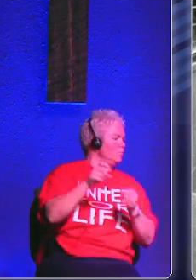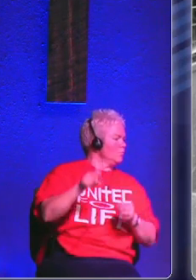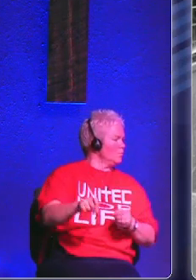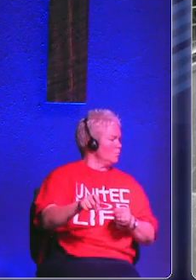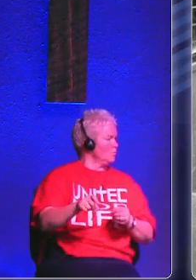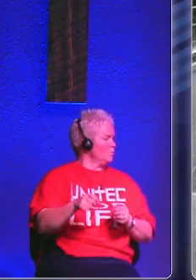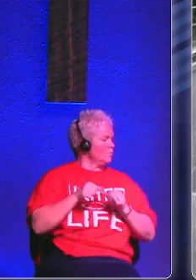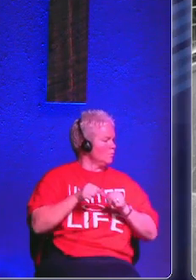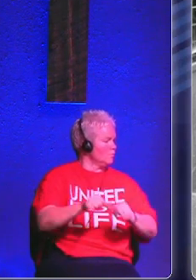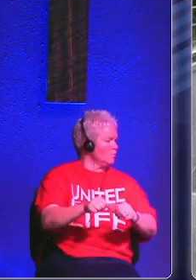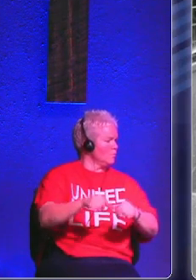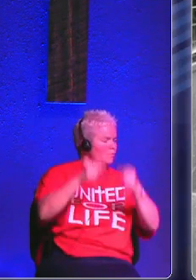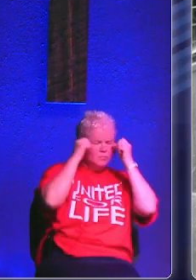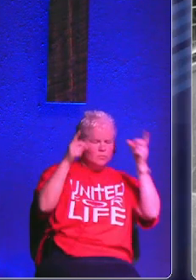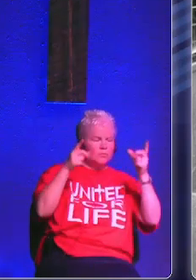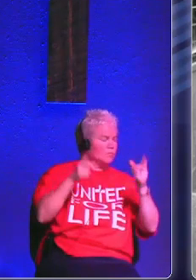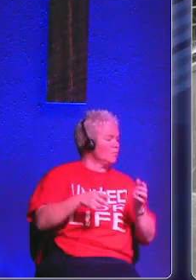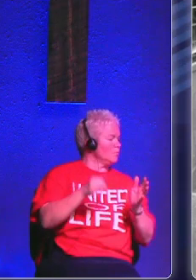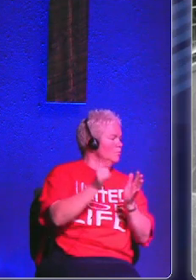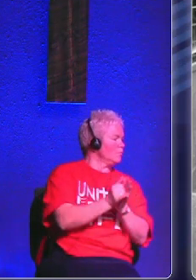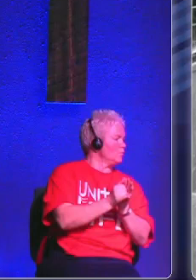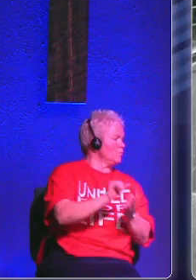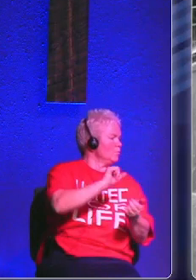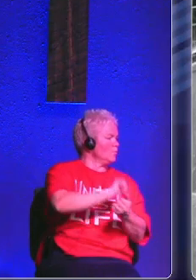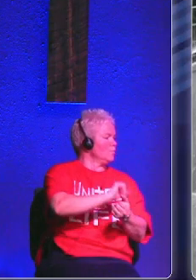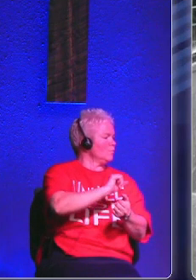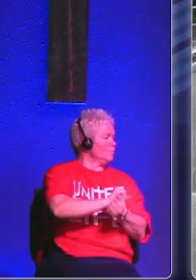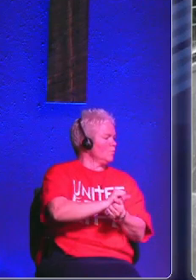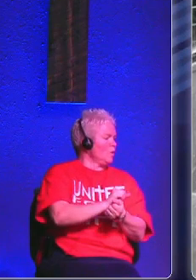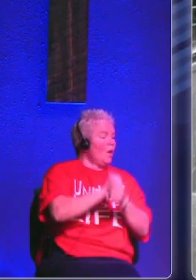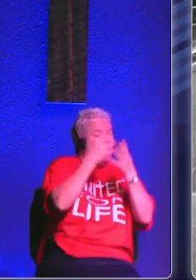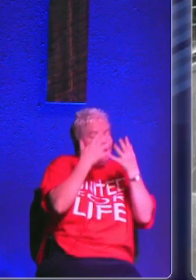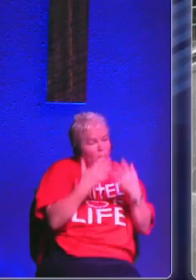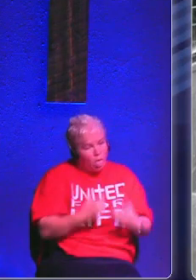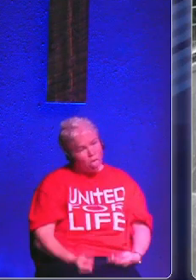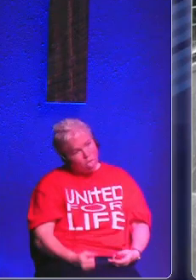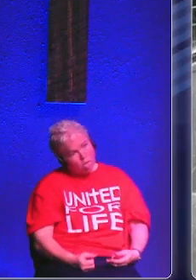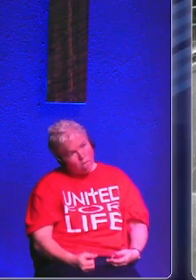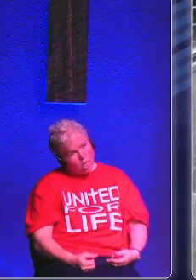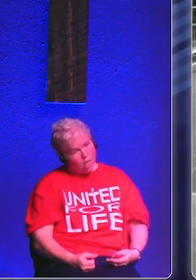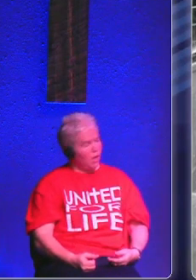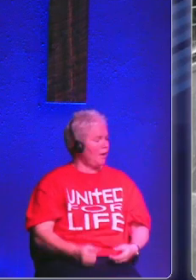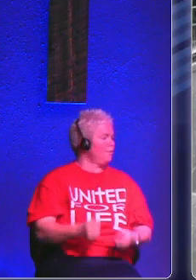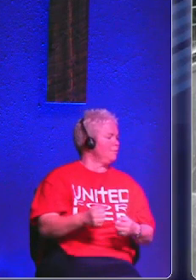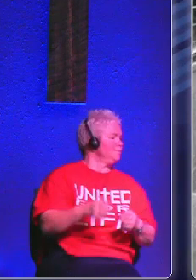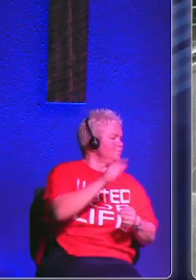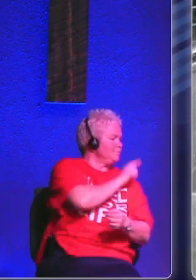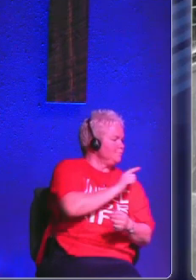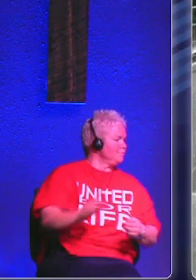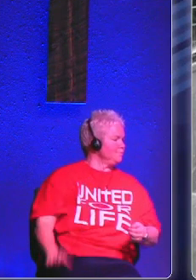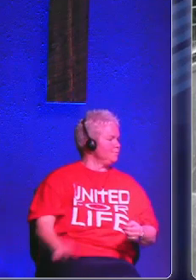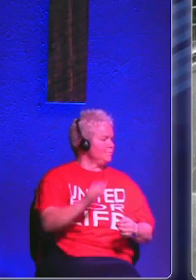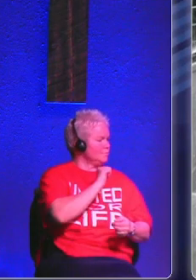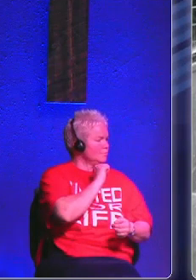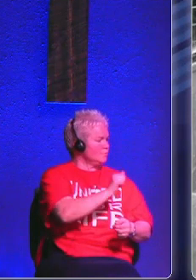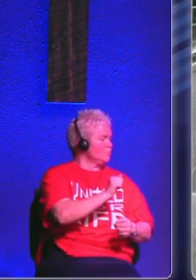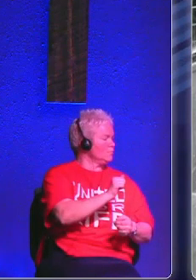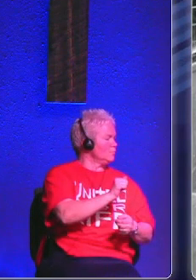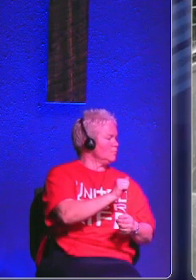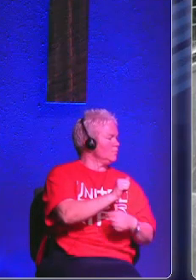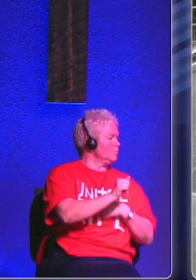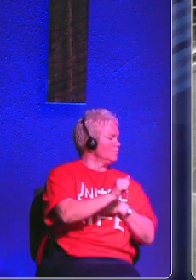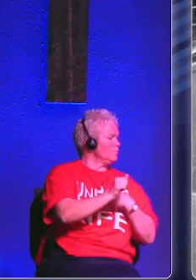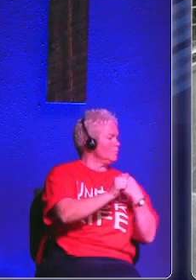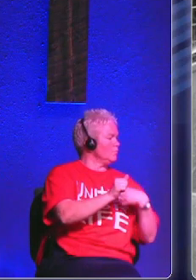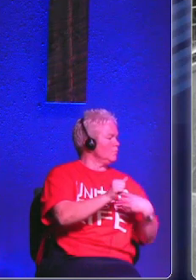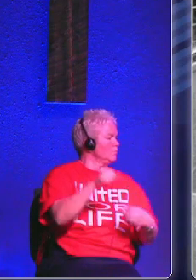needed, being continually aware that your labor, even to the point of exhaustion, in the Lord is not futile